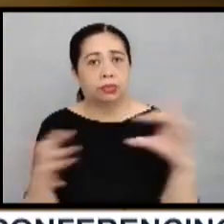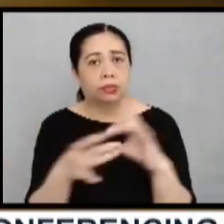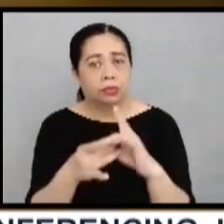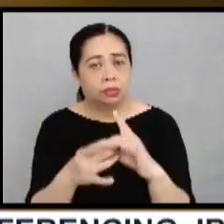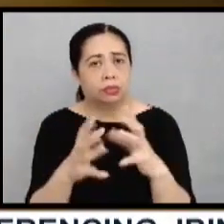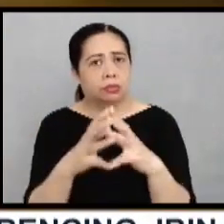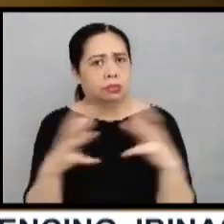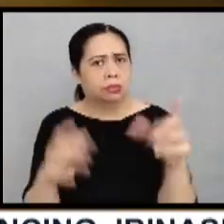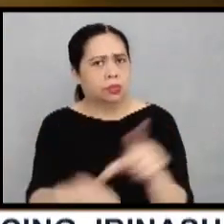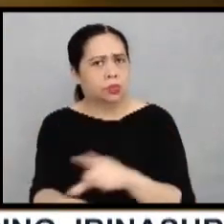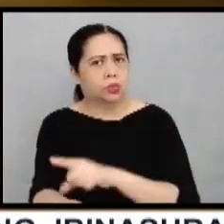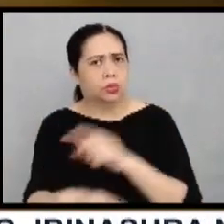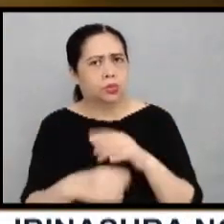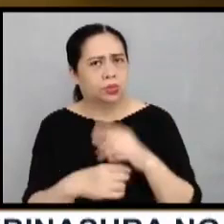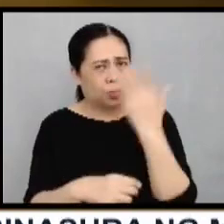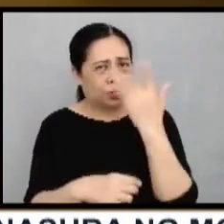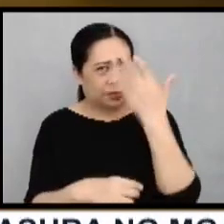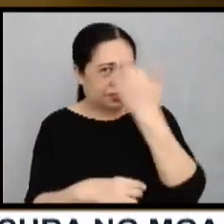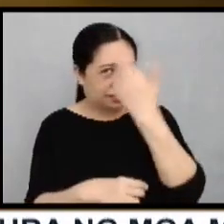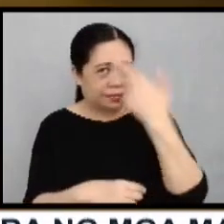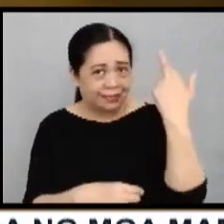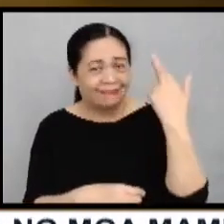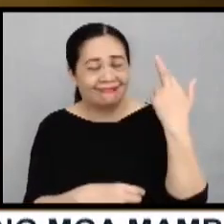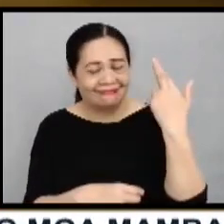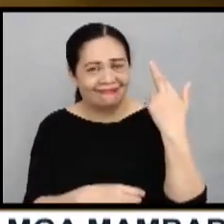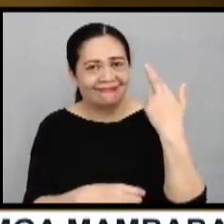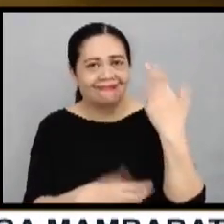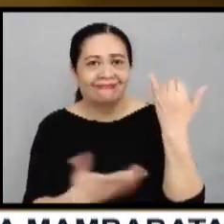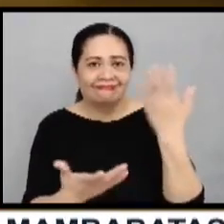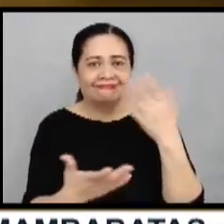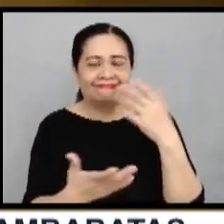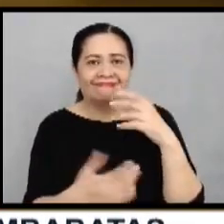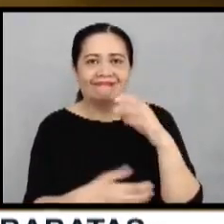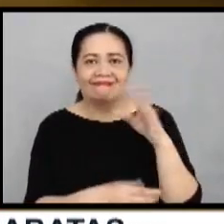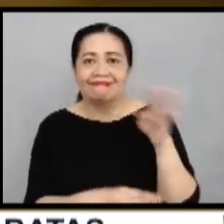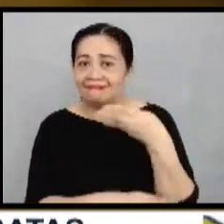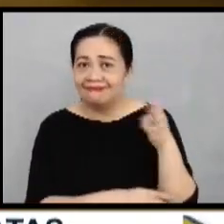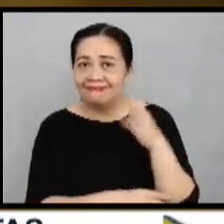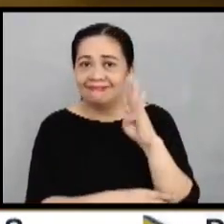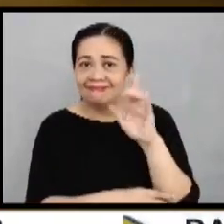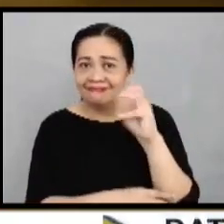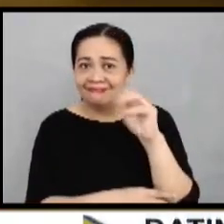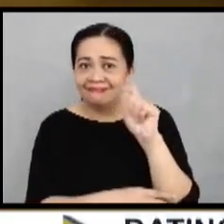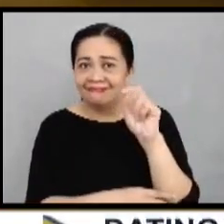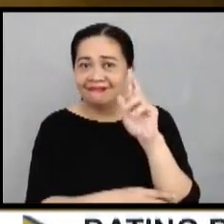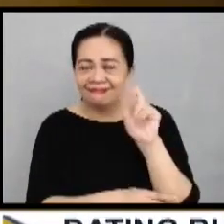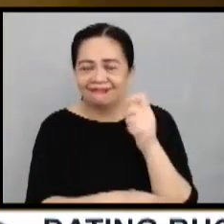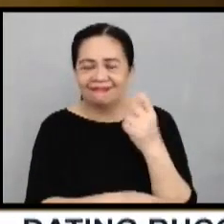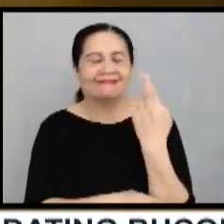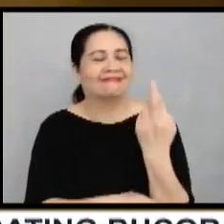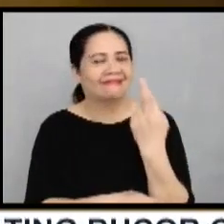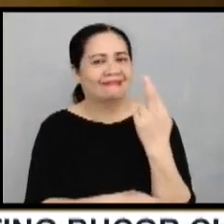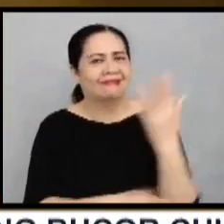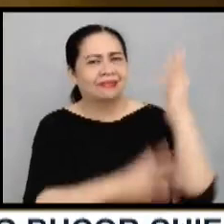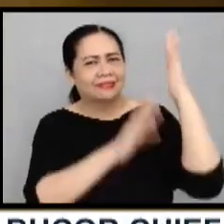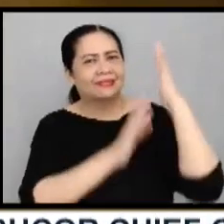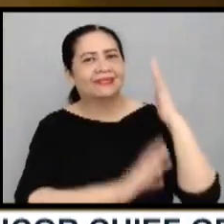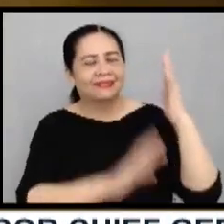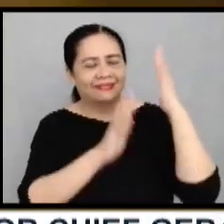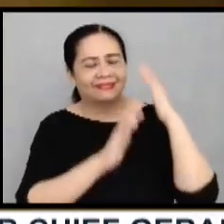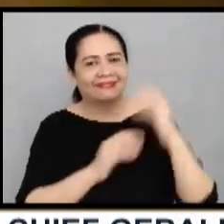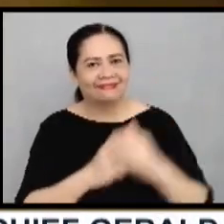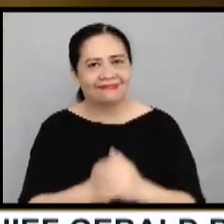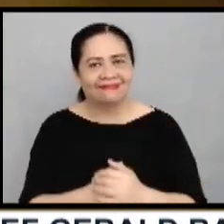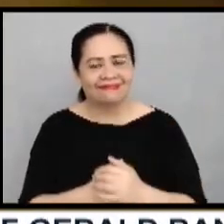longer. Jose Rizal and Czech Professor Ferdinand Blumentritt were friends long before that.